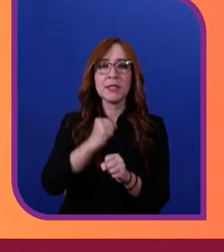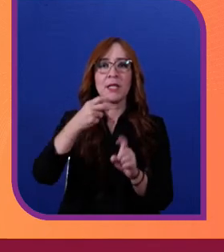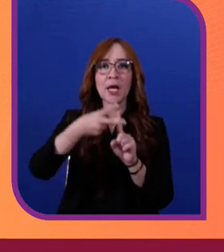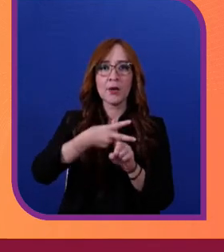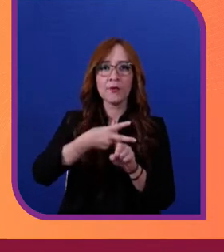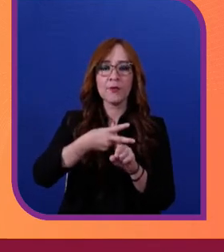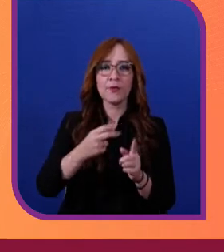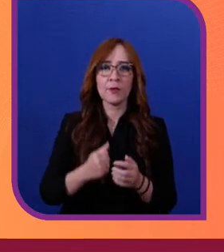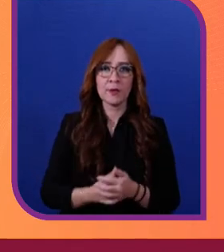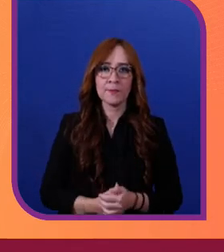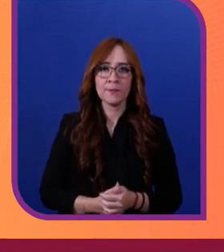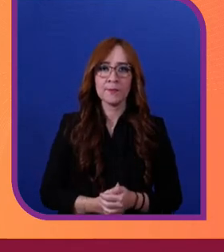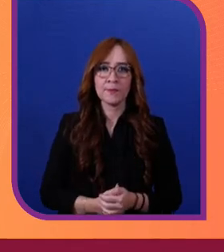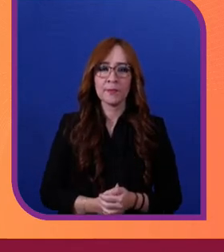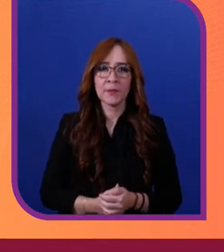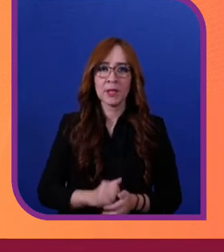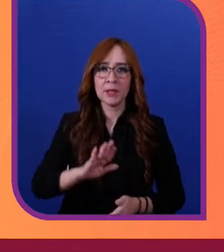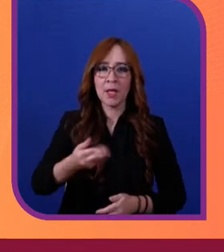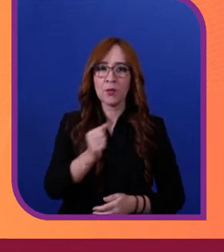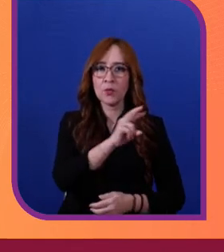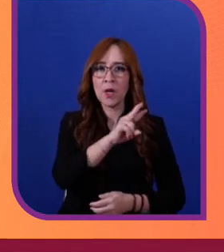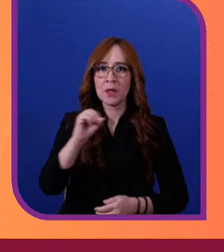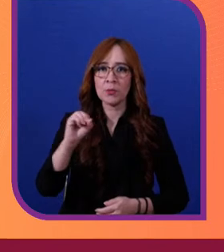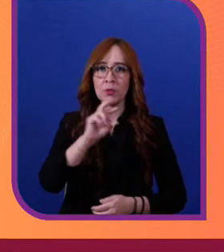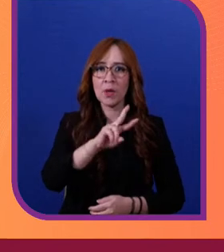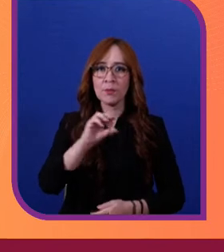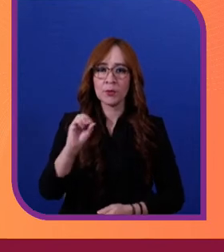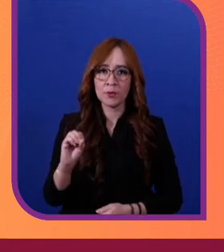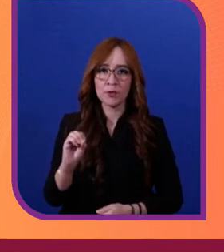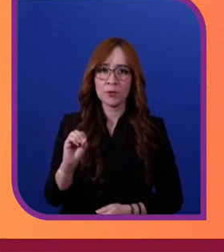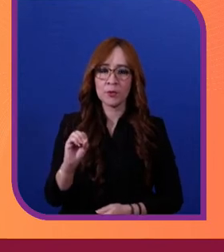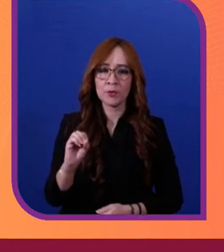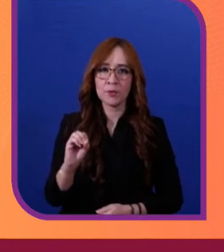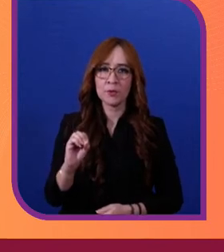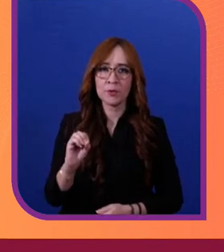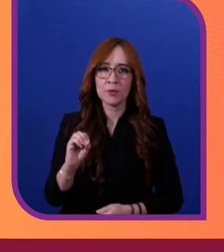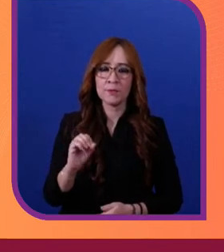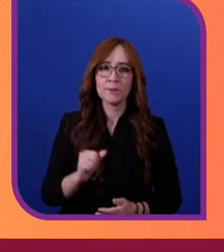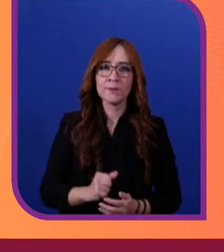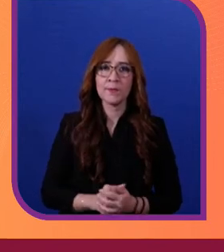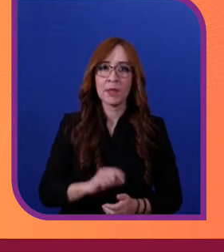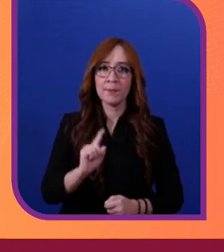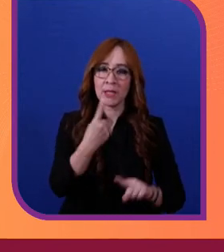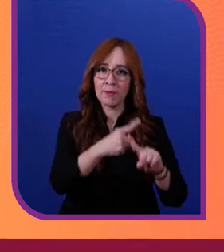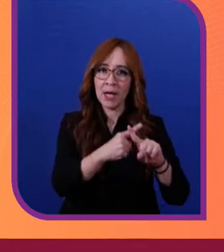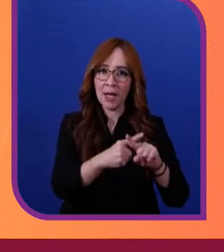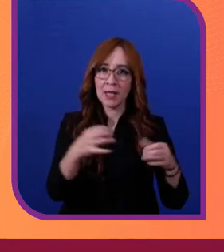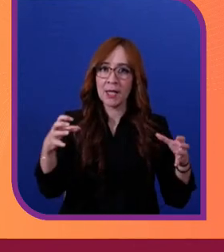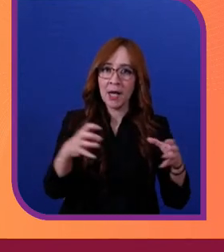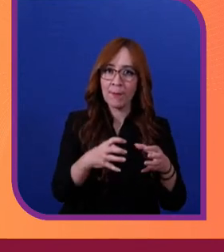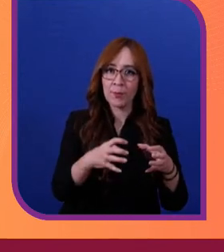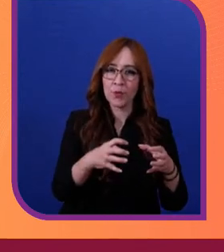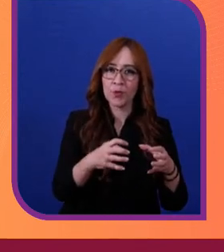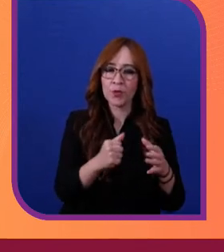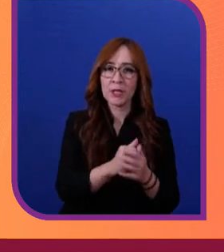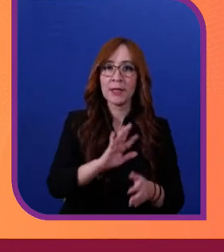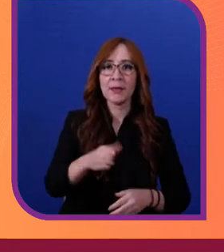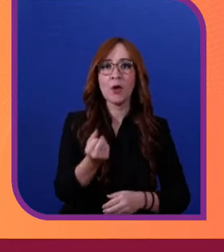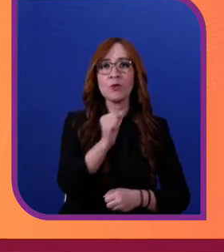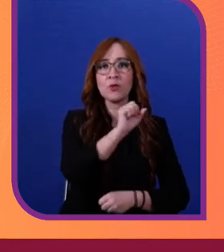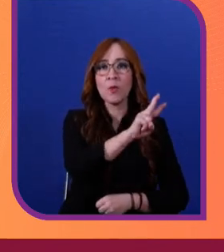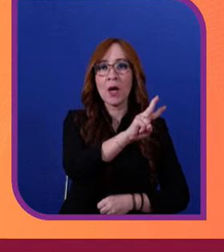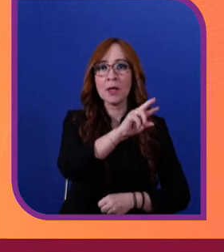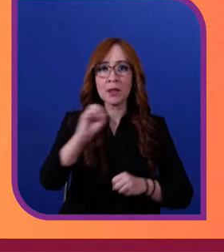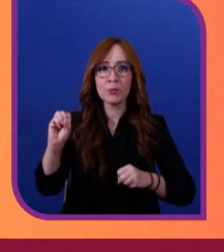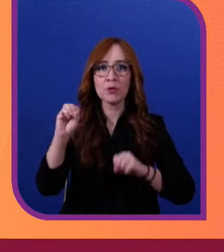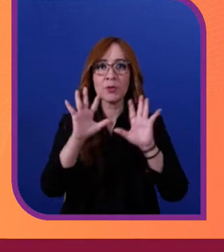join his professional Career in if-100 anhas anhis help pari strategic positions